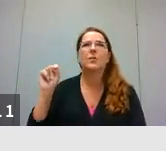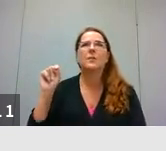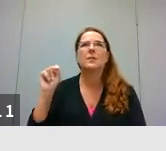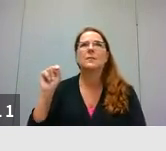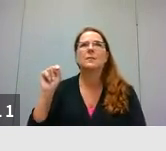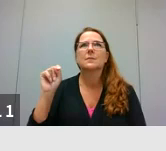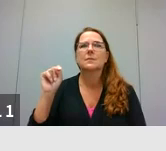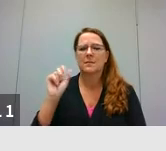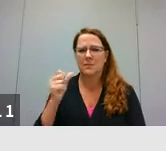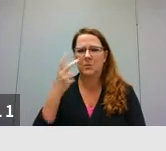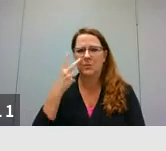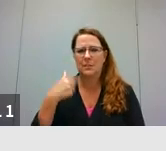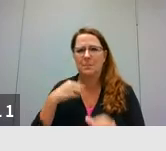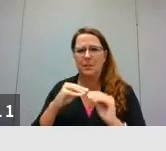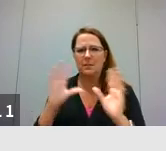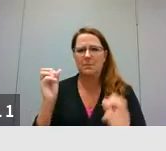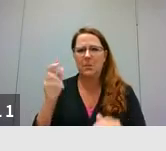Hi. Hi, how are you?